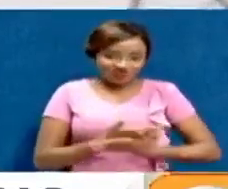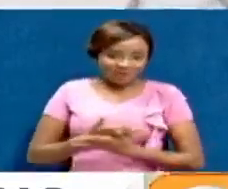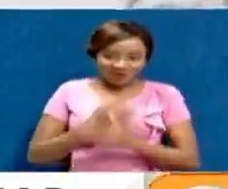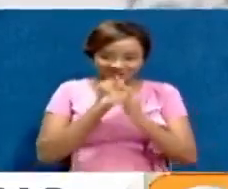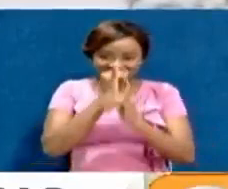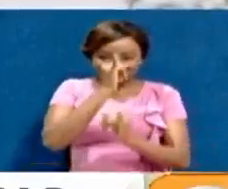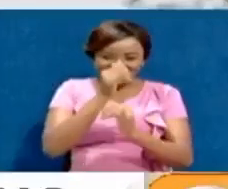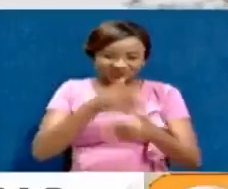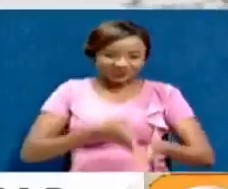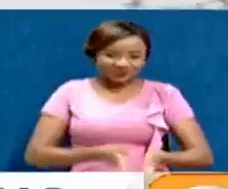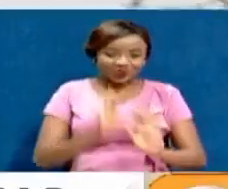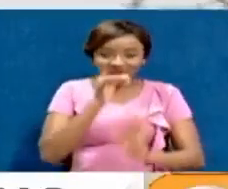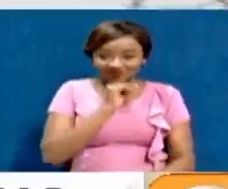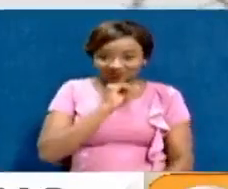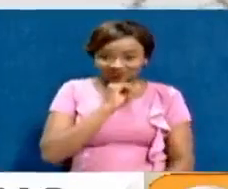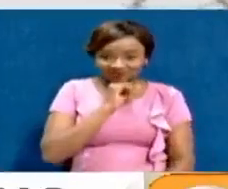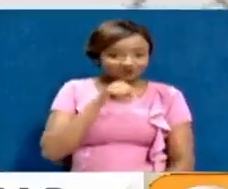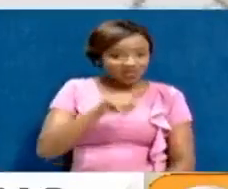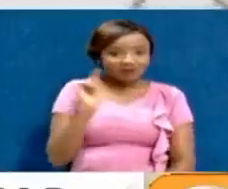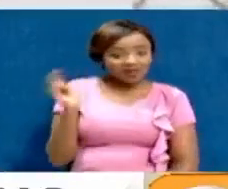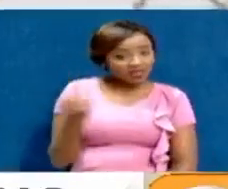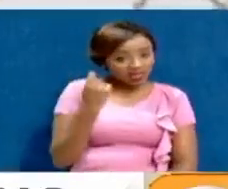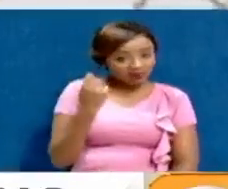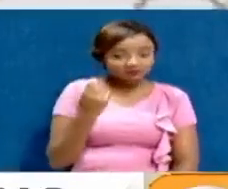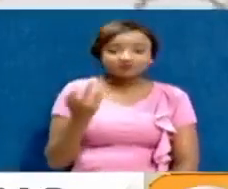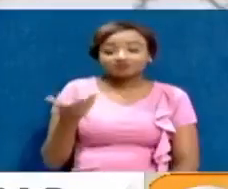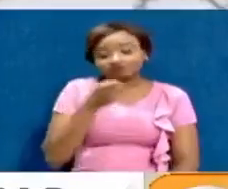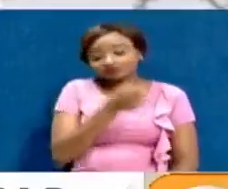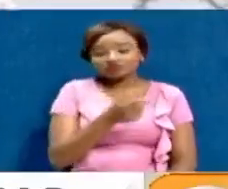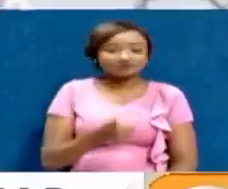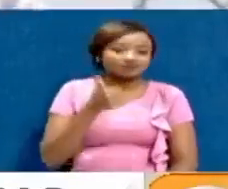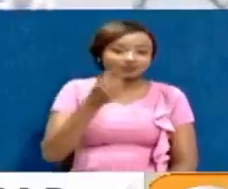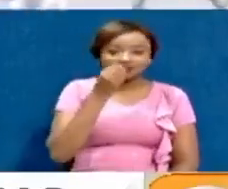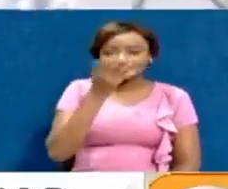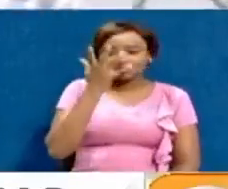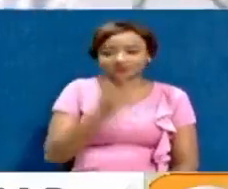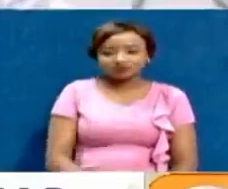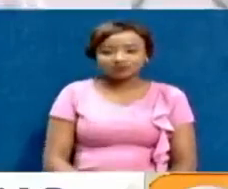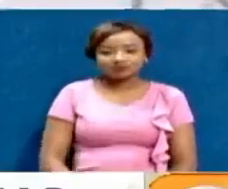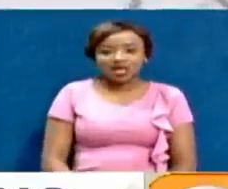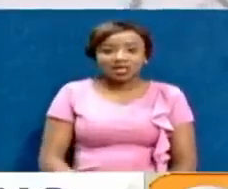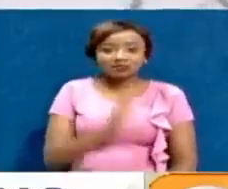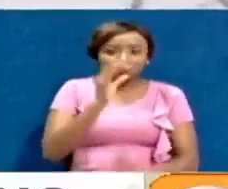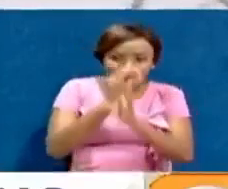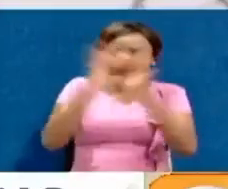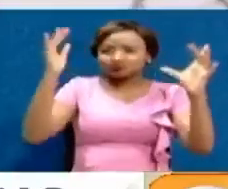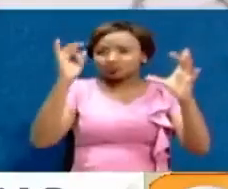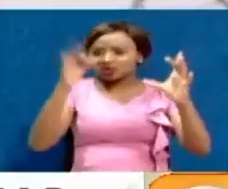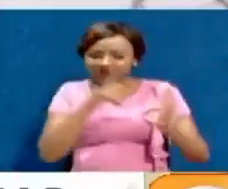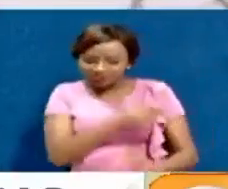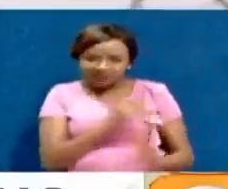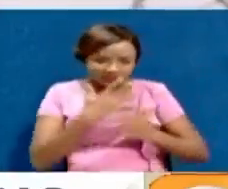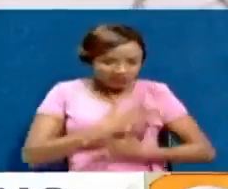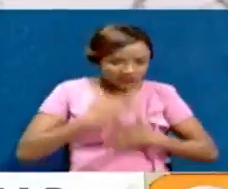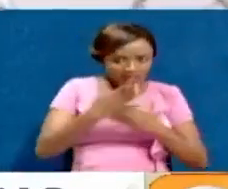rhinos born in the country. So that is already very positive. So imagine with the success of